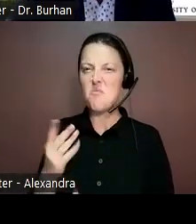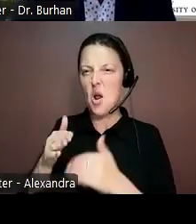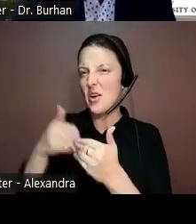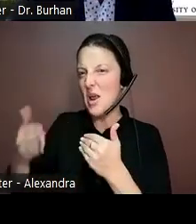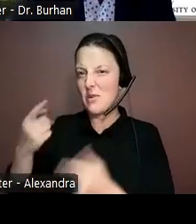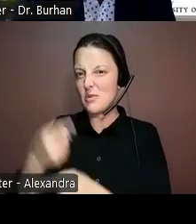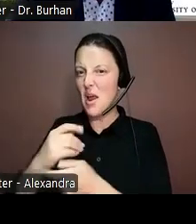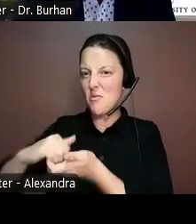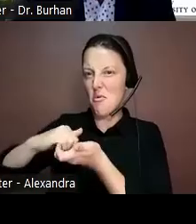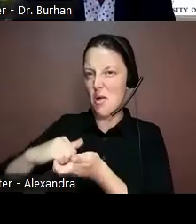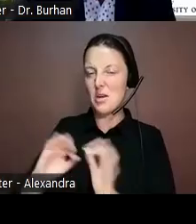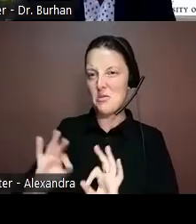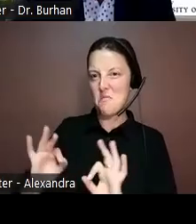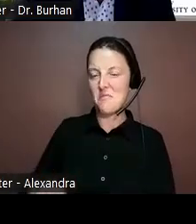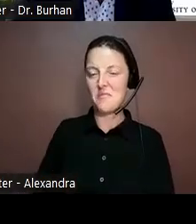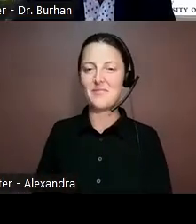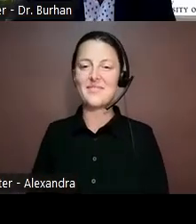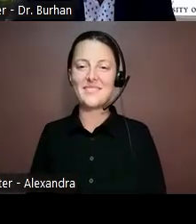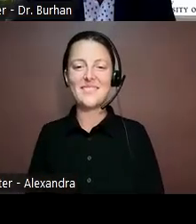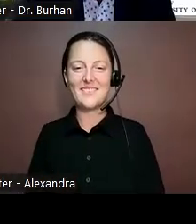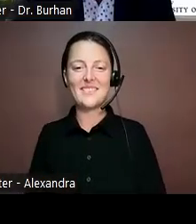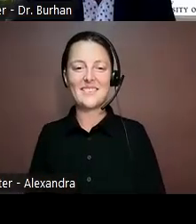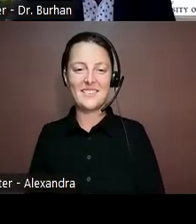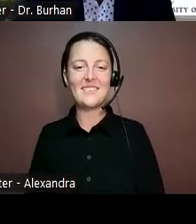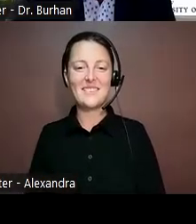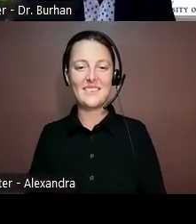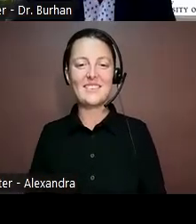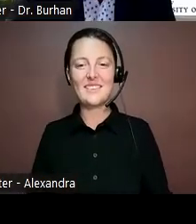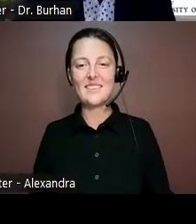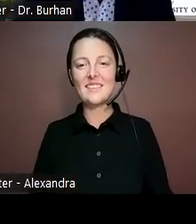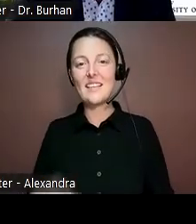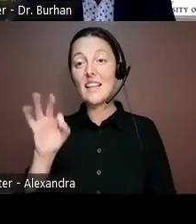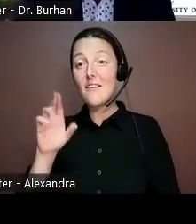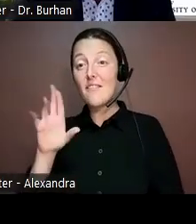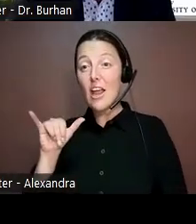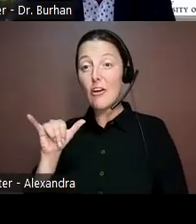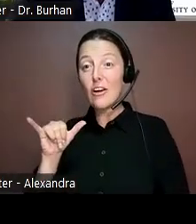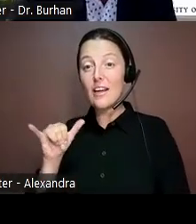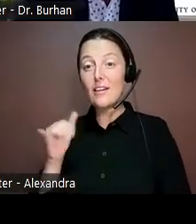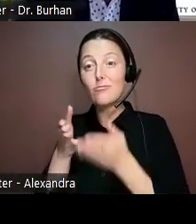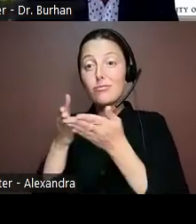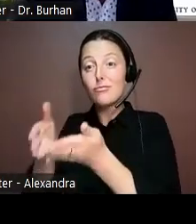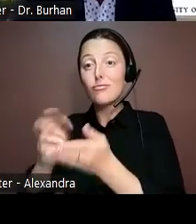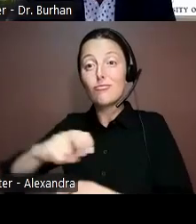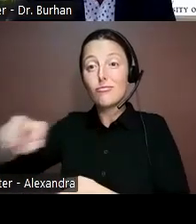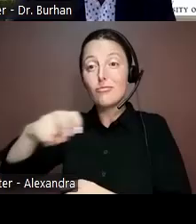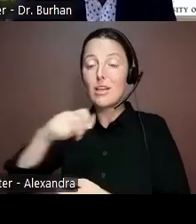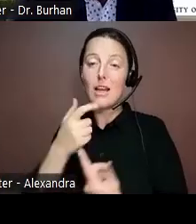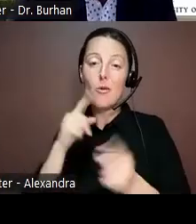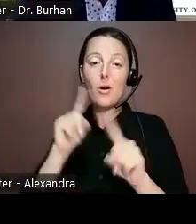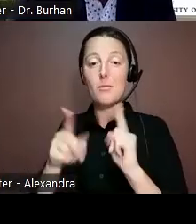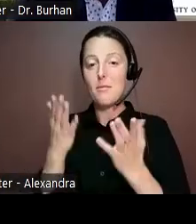that ferry did not work out, but we might be able to initiate a University of Toronto, University of Rochester ferry to bring that